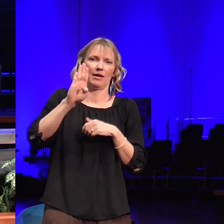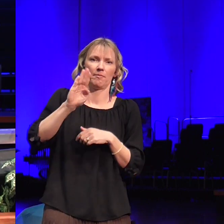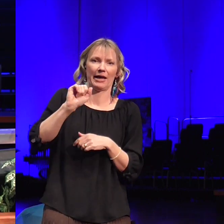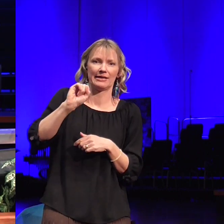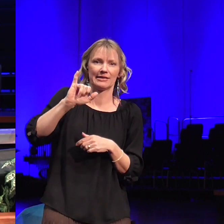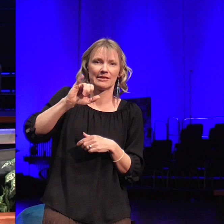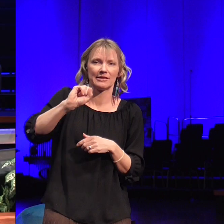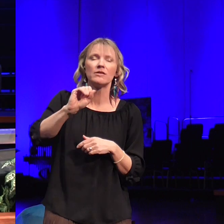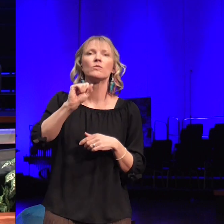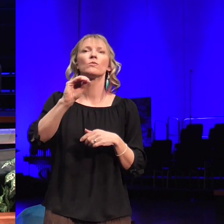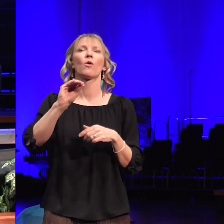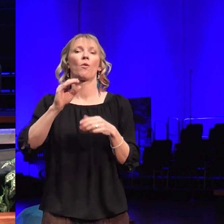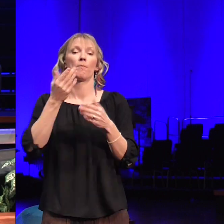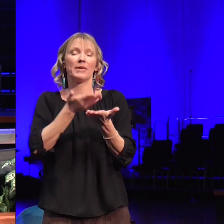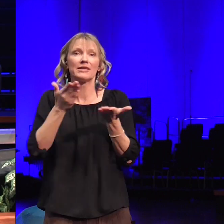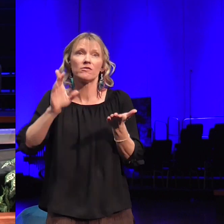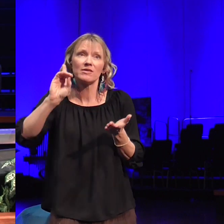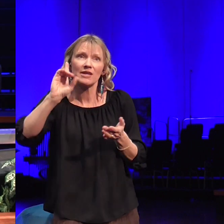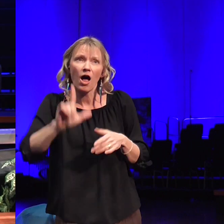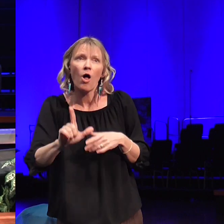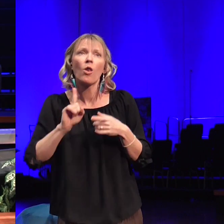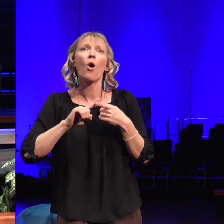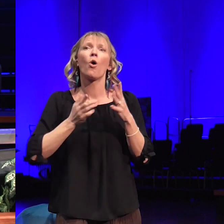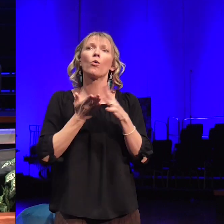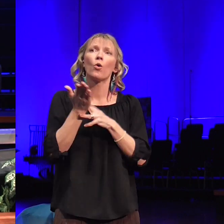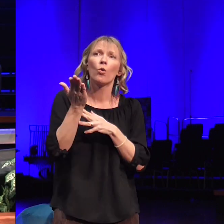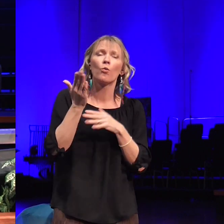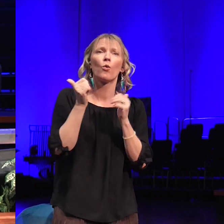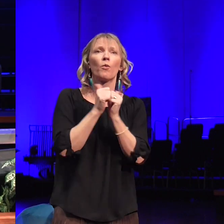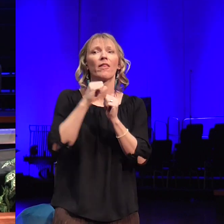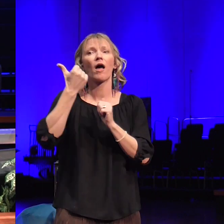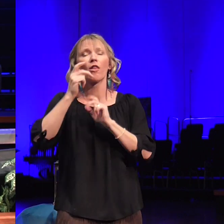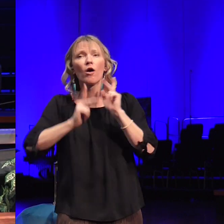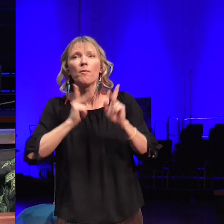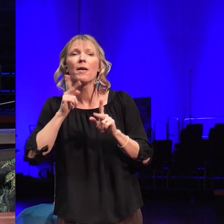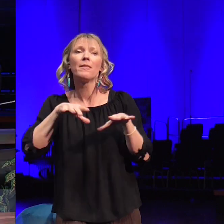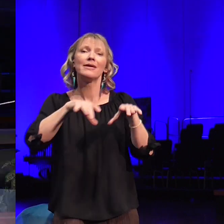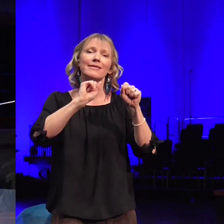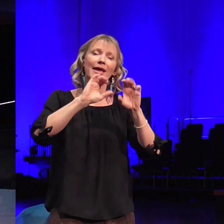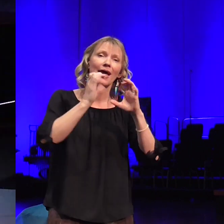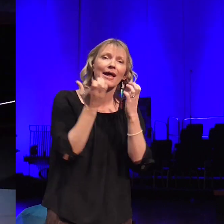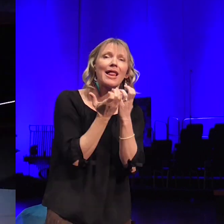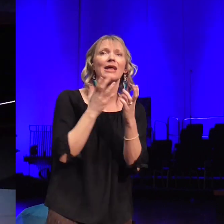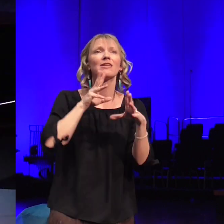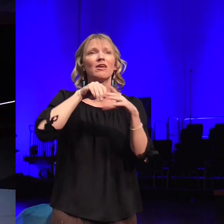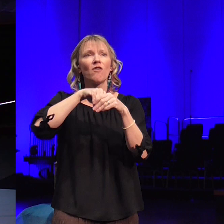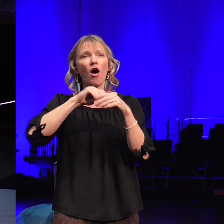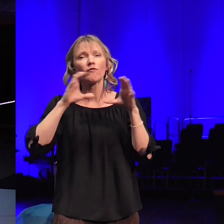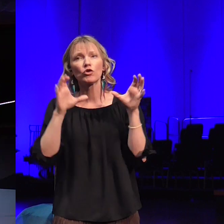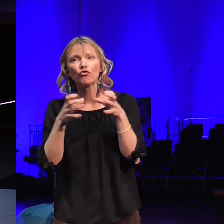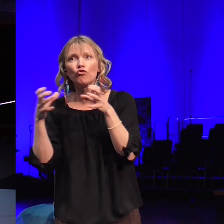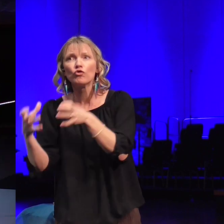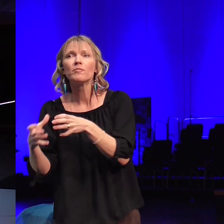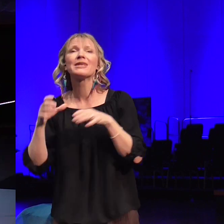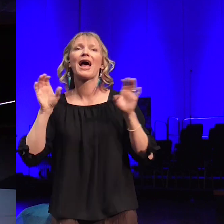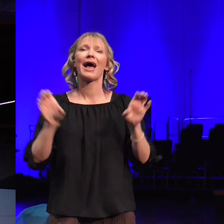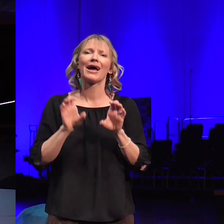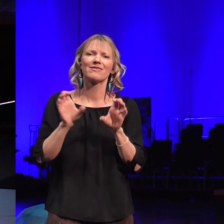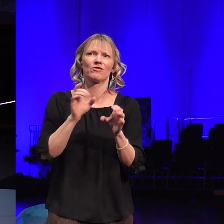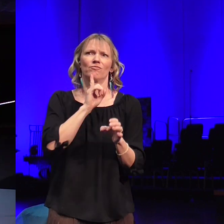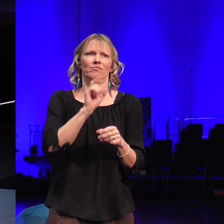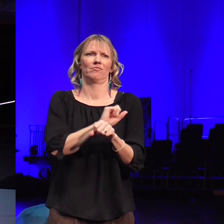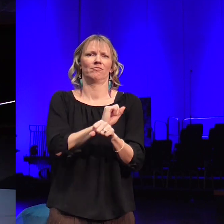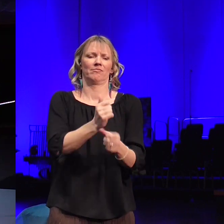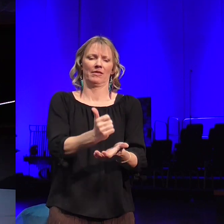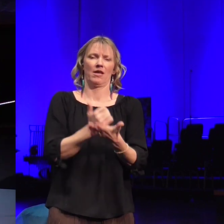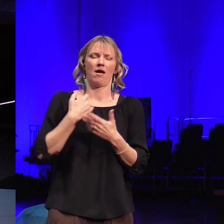going through them with people, other people, taking classes, getting involved in groups and activities, help us to